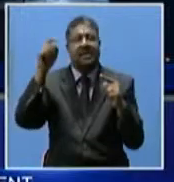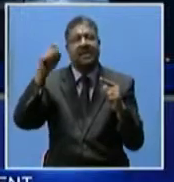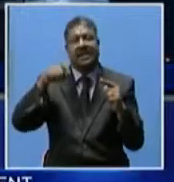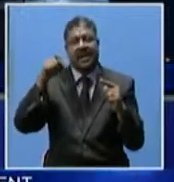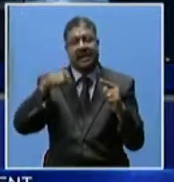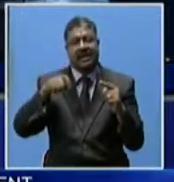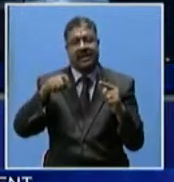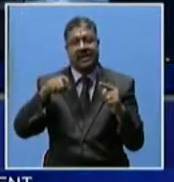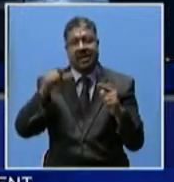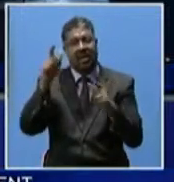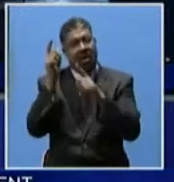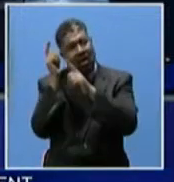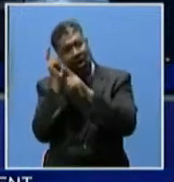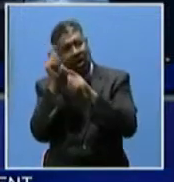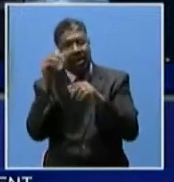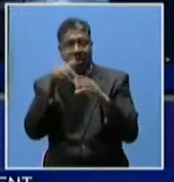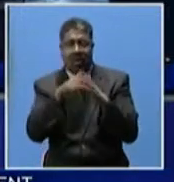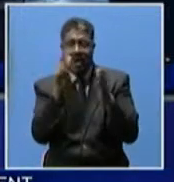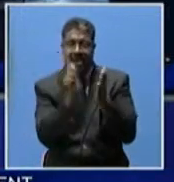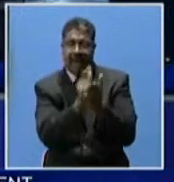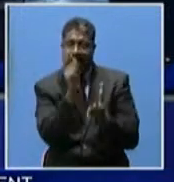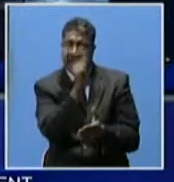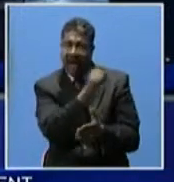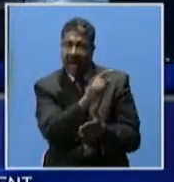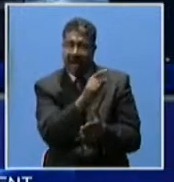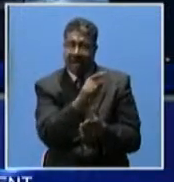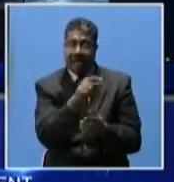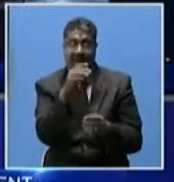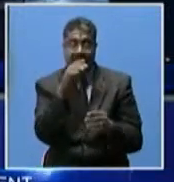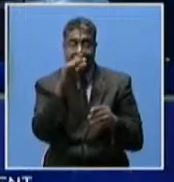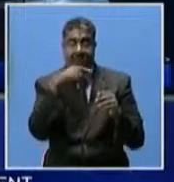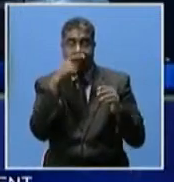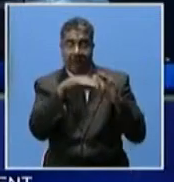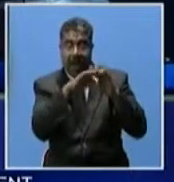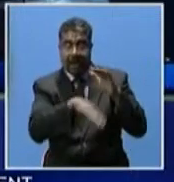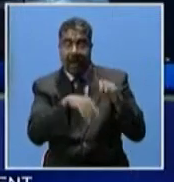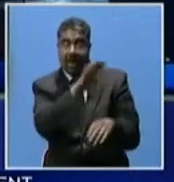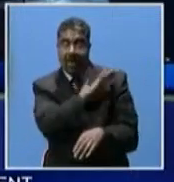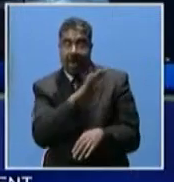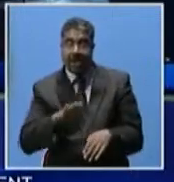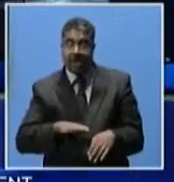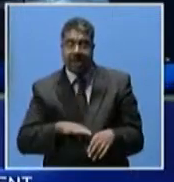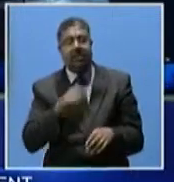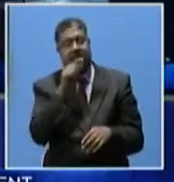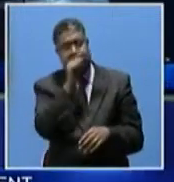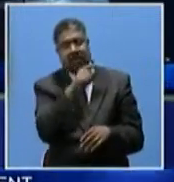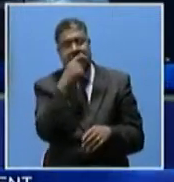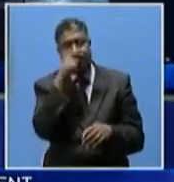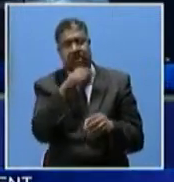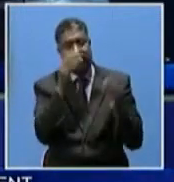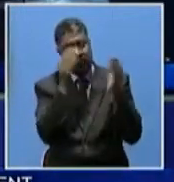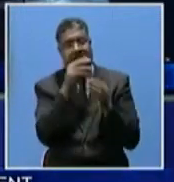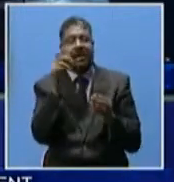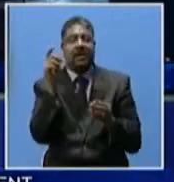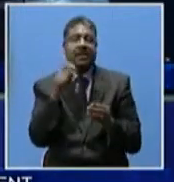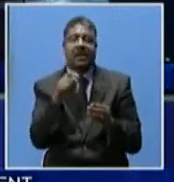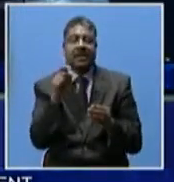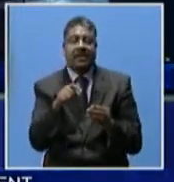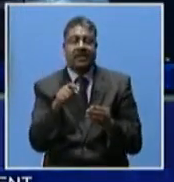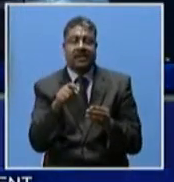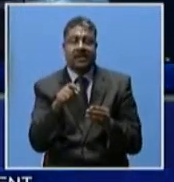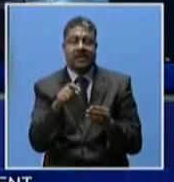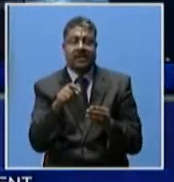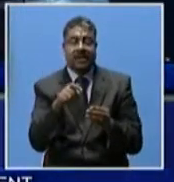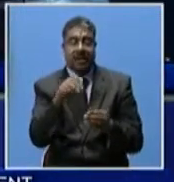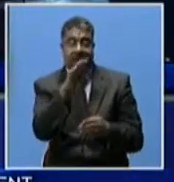Lodge in Lusaka that falls under the hostel's board of management. At the same event, hostel's board of management executive